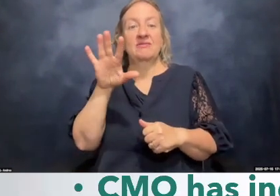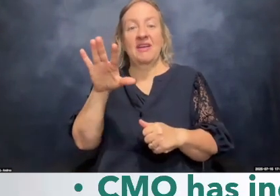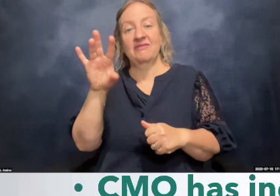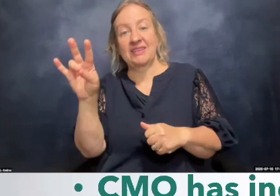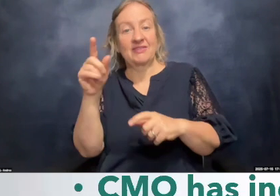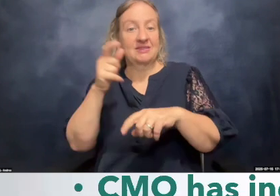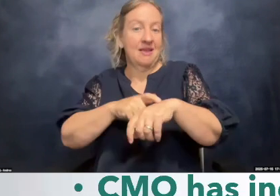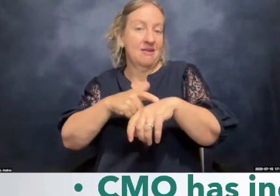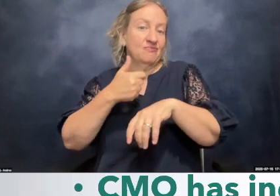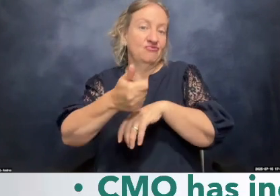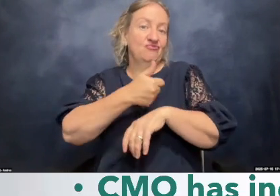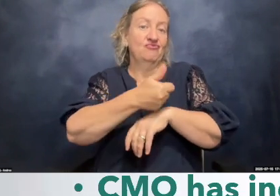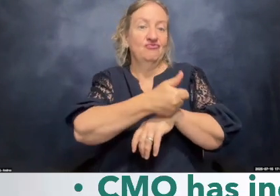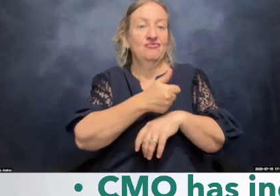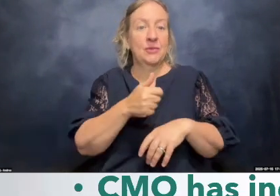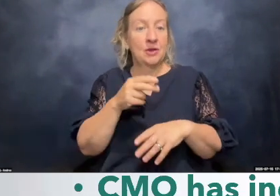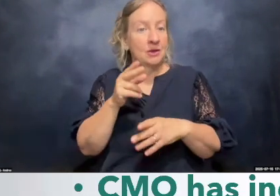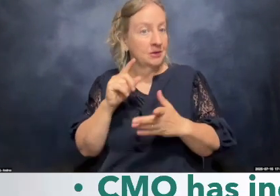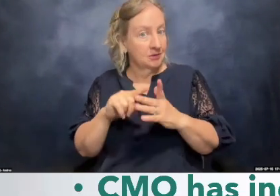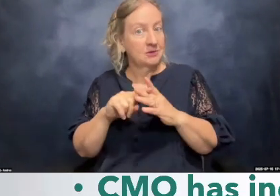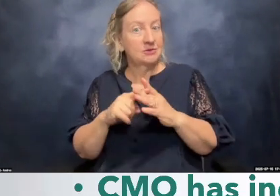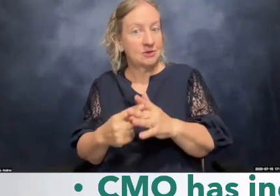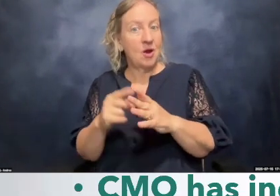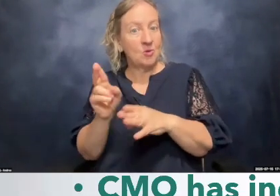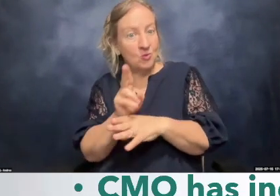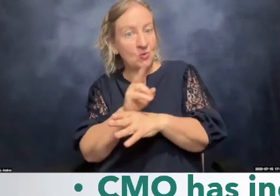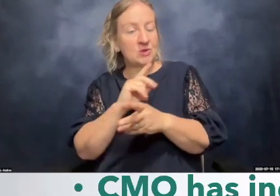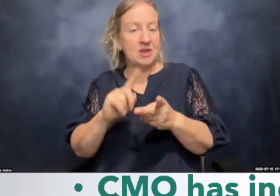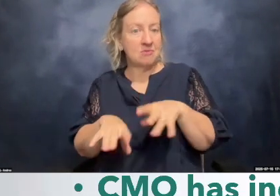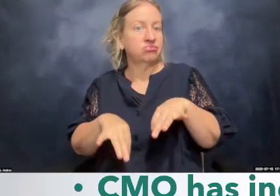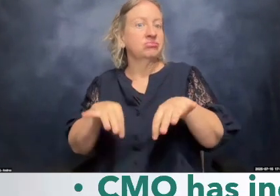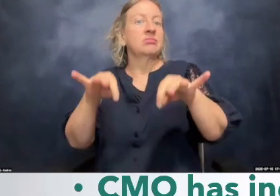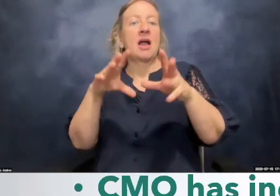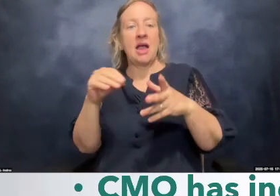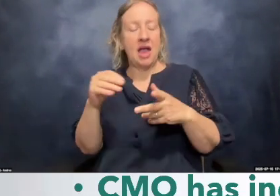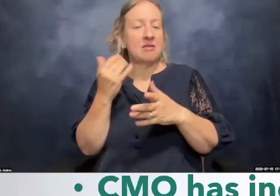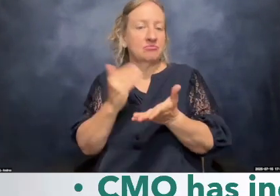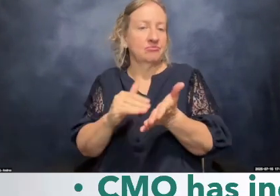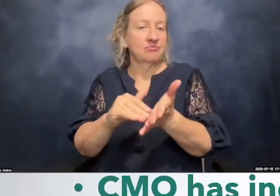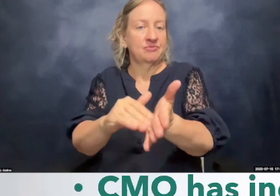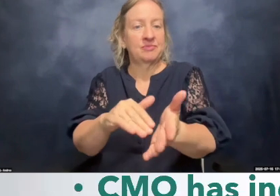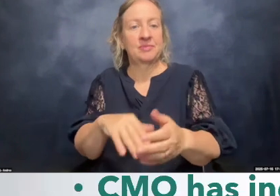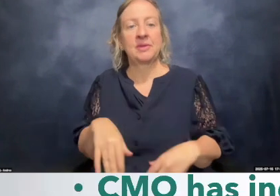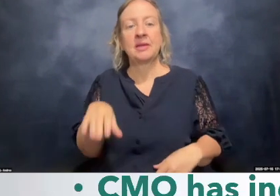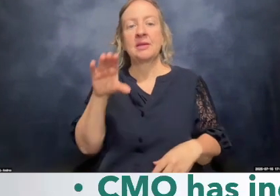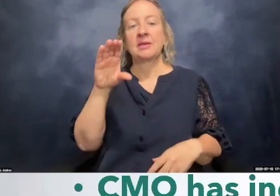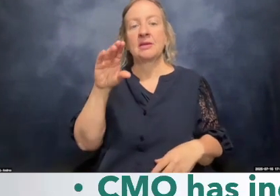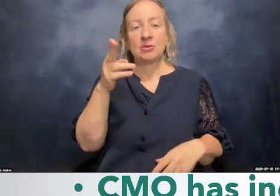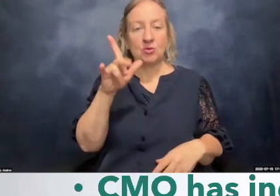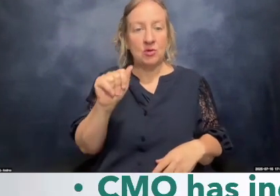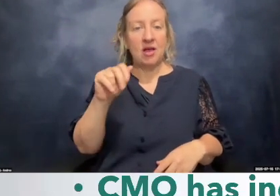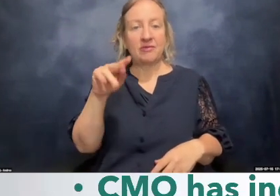use. In Chula Vista, as of May 2023, the free electric shuttle program has provided